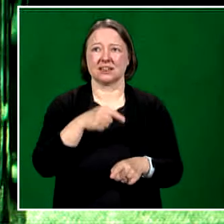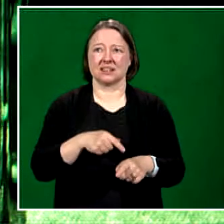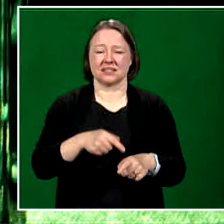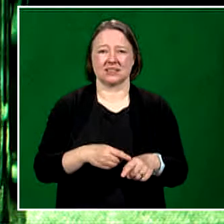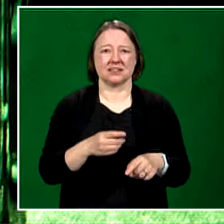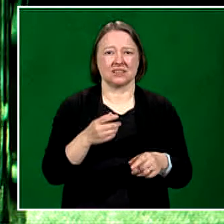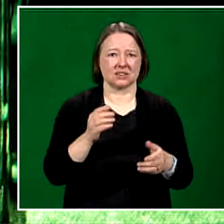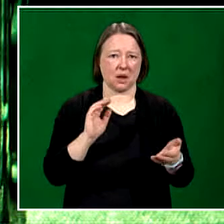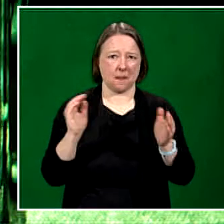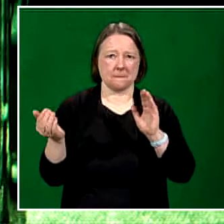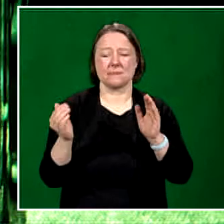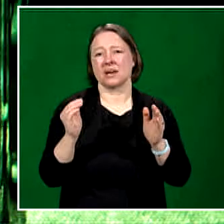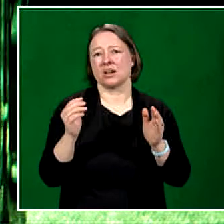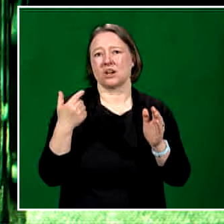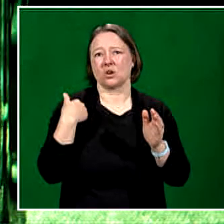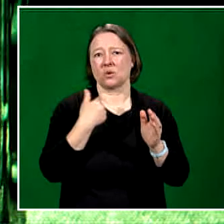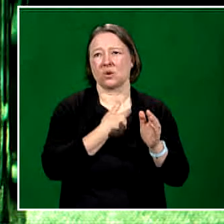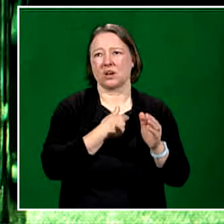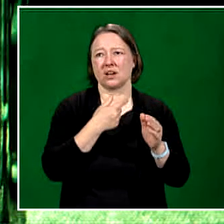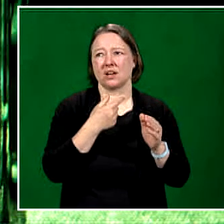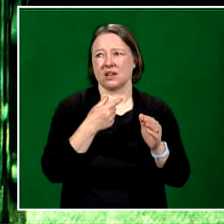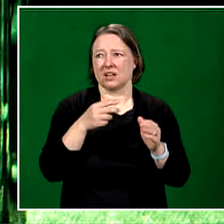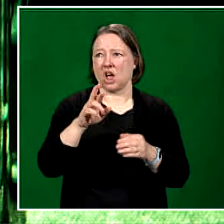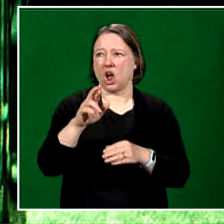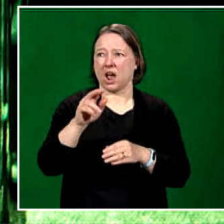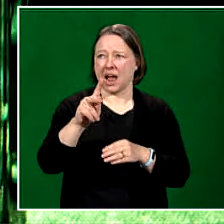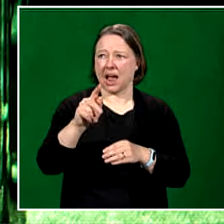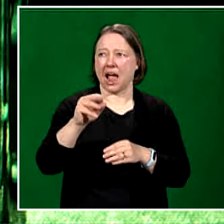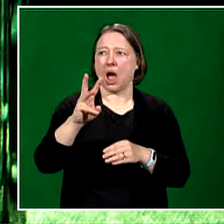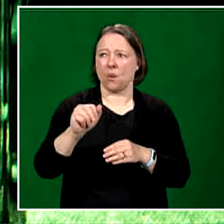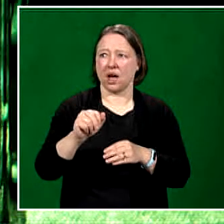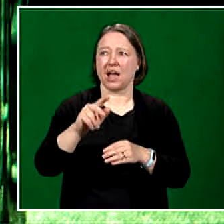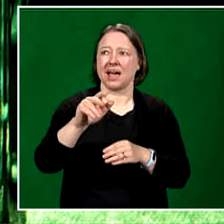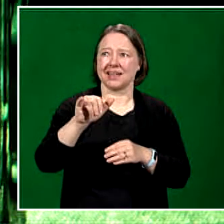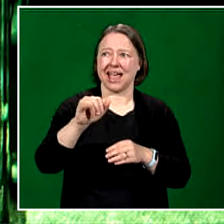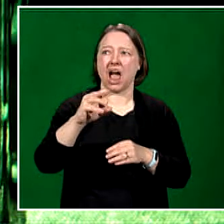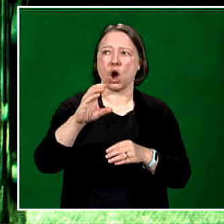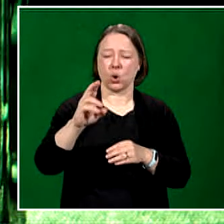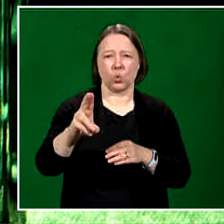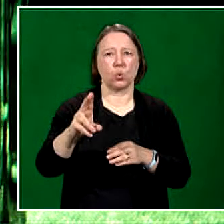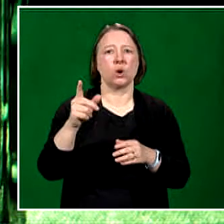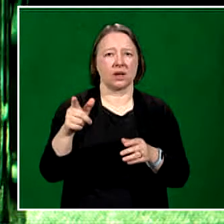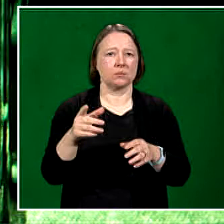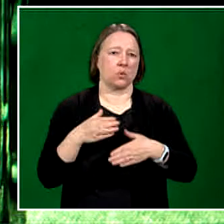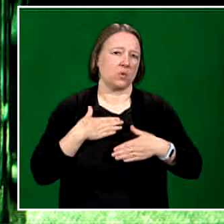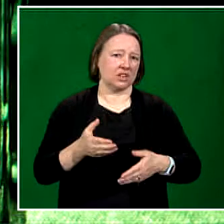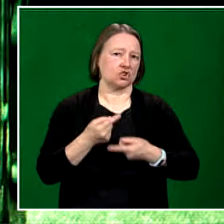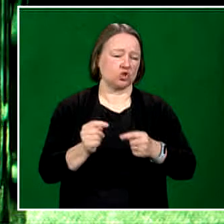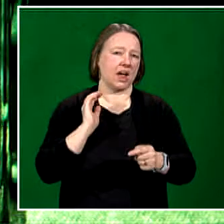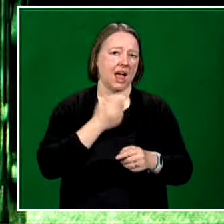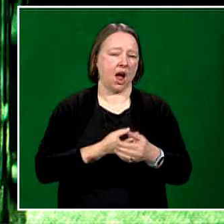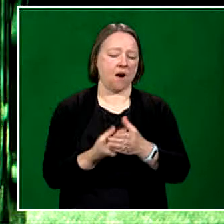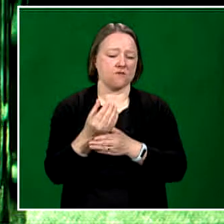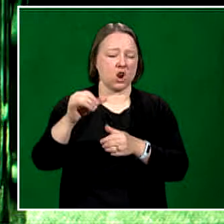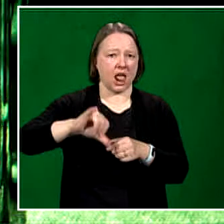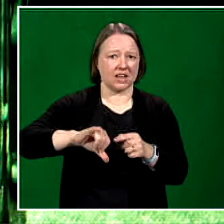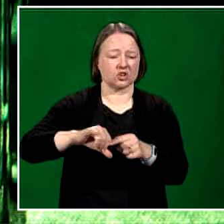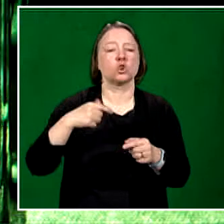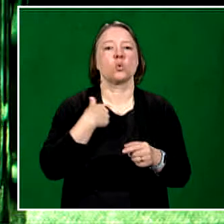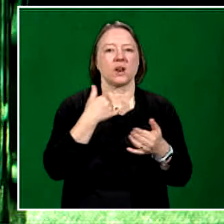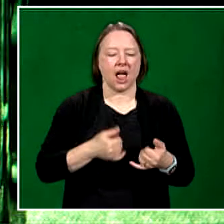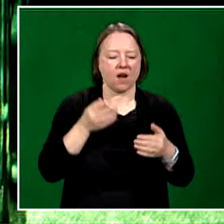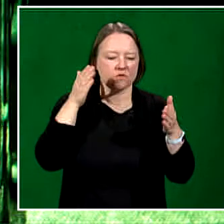cooperative, has agreed to try our fertilizer once we start producing. Additionally, we are targeting 3